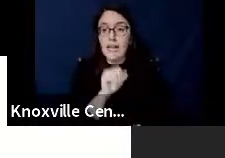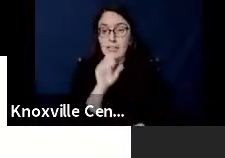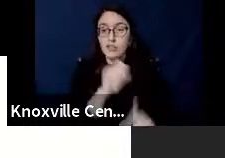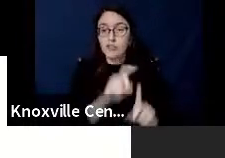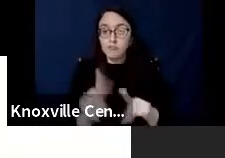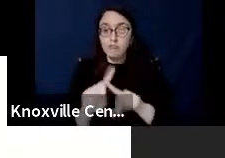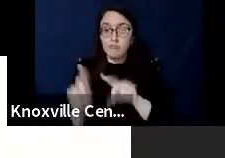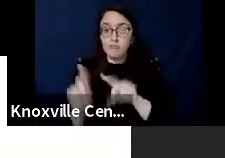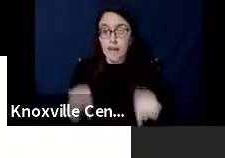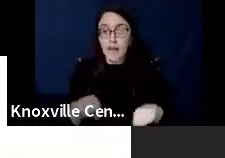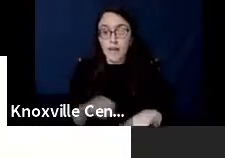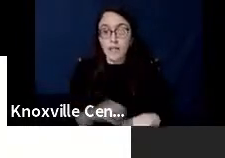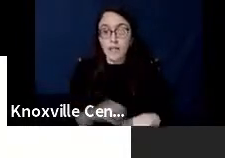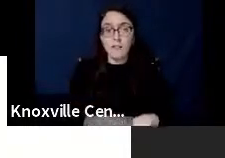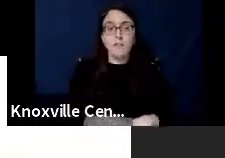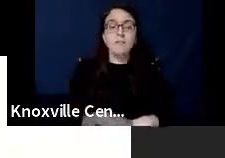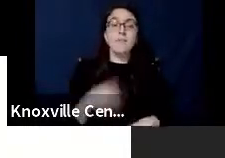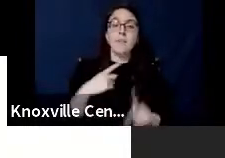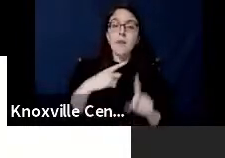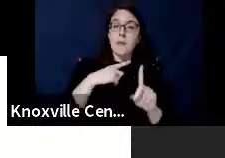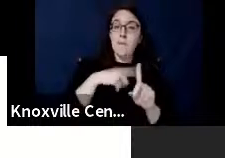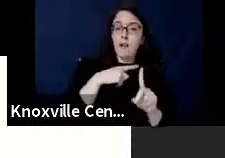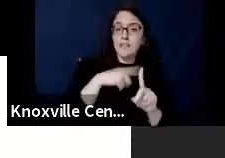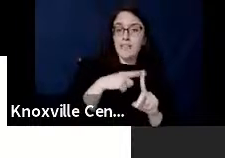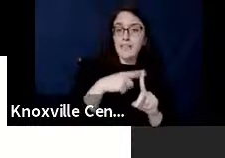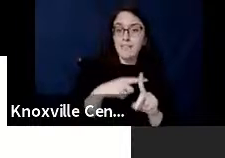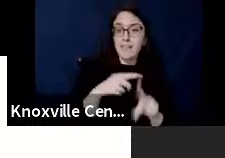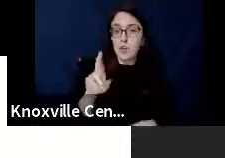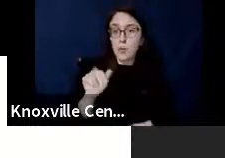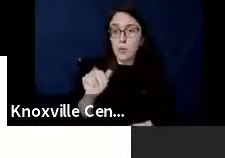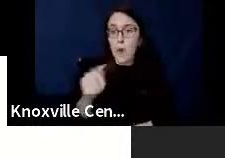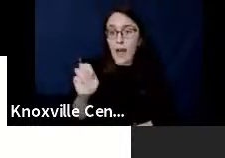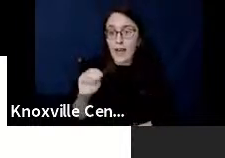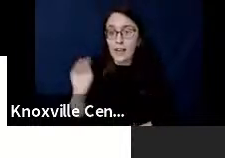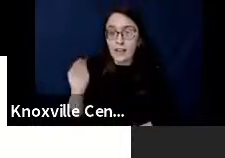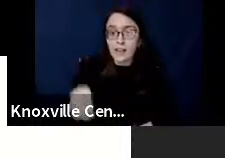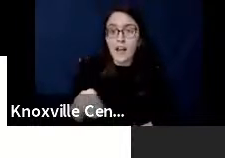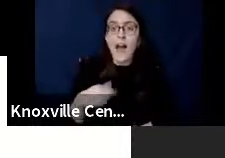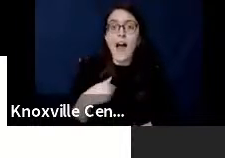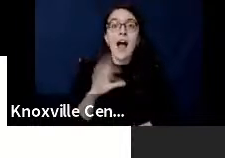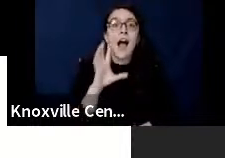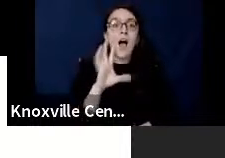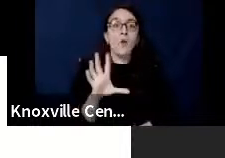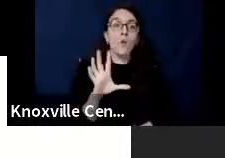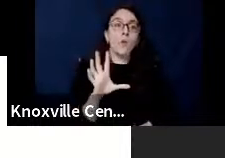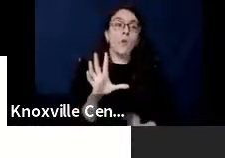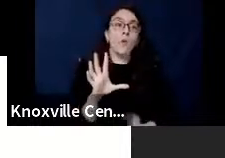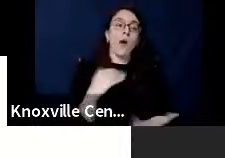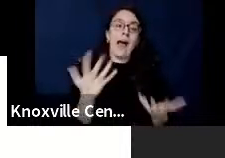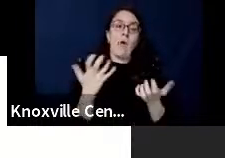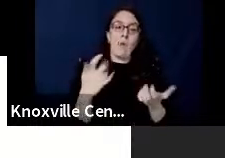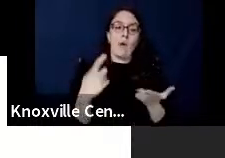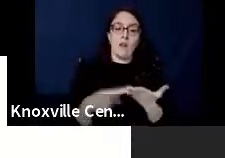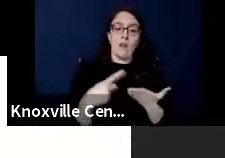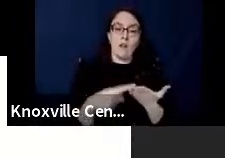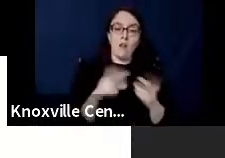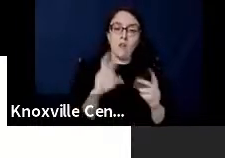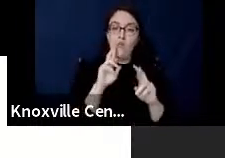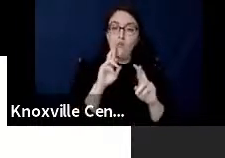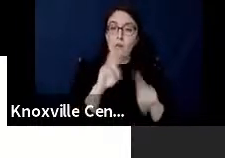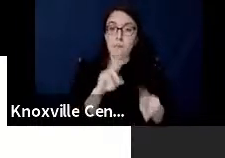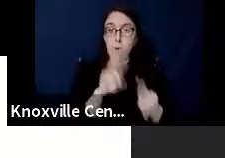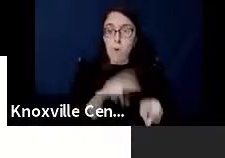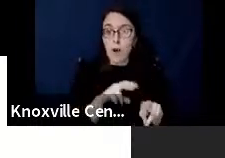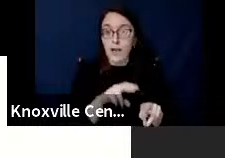The positivity rate, the point that I would make here is that, again, reporting has